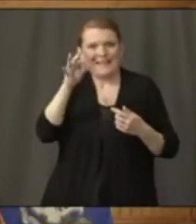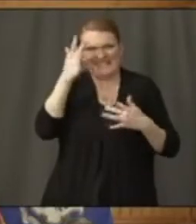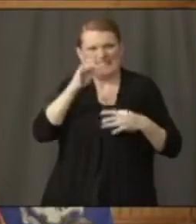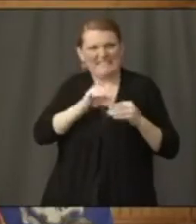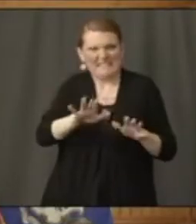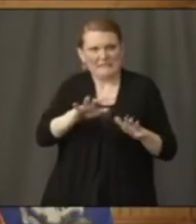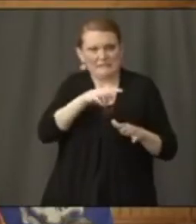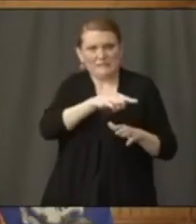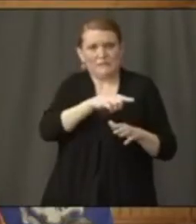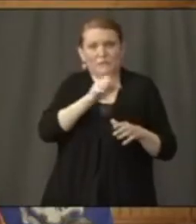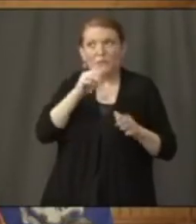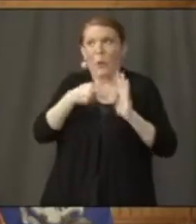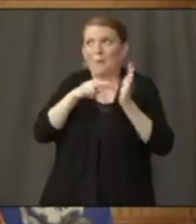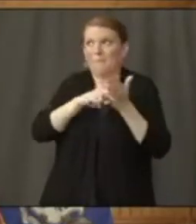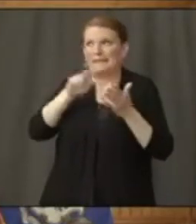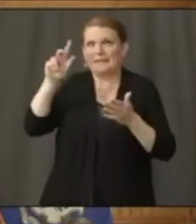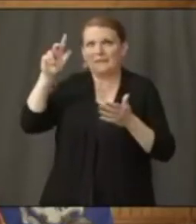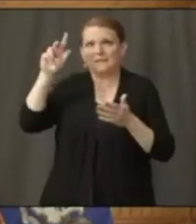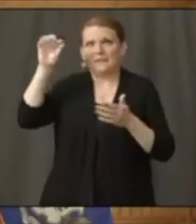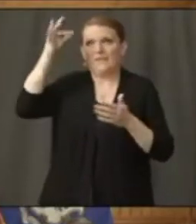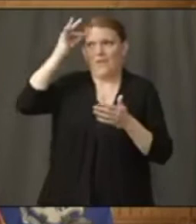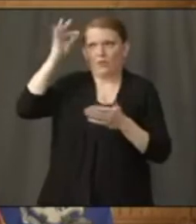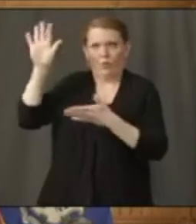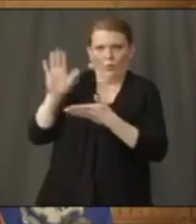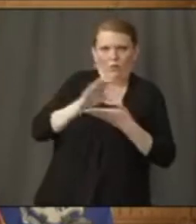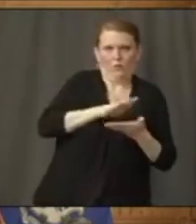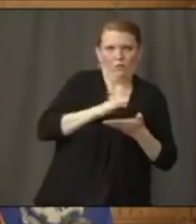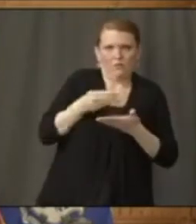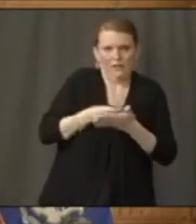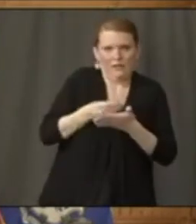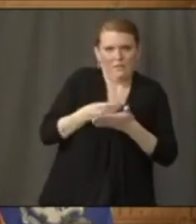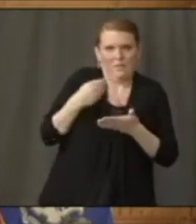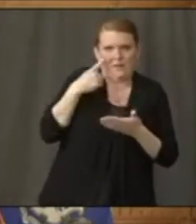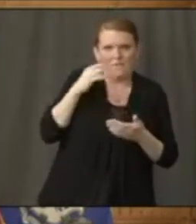I'm okay. Thanks for asking. Good. Thank you very much.